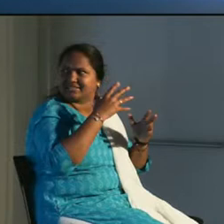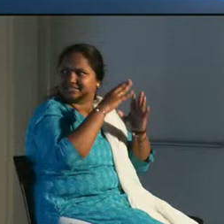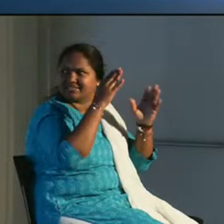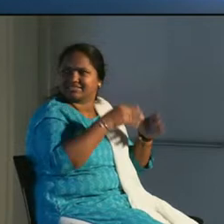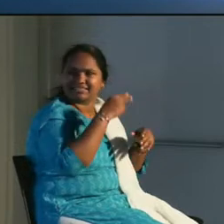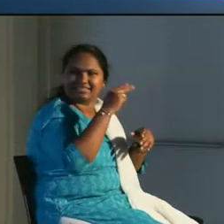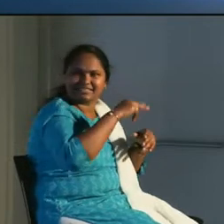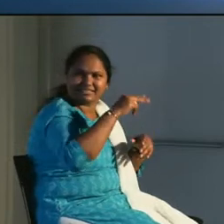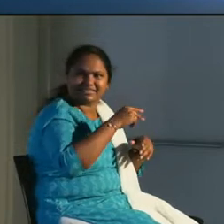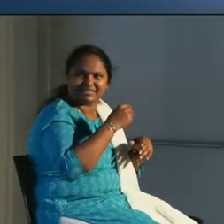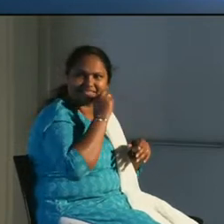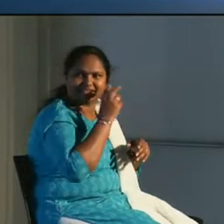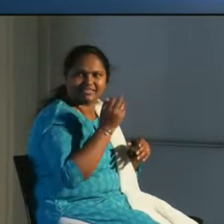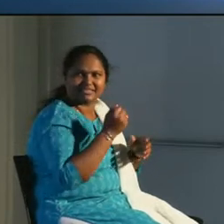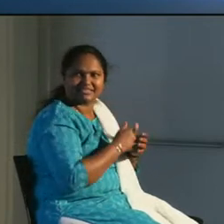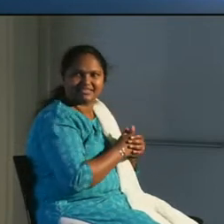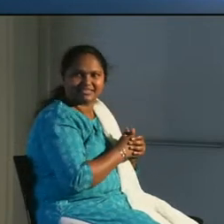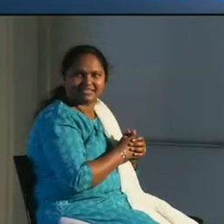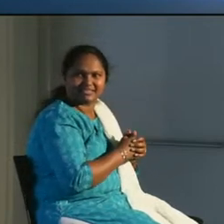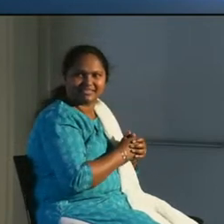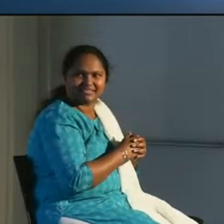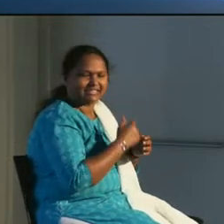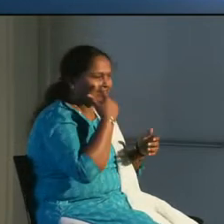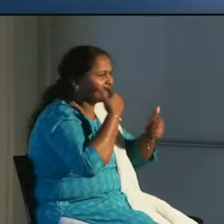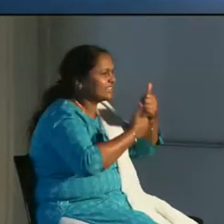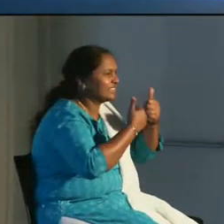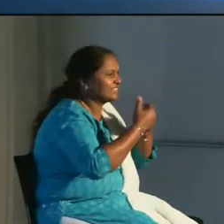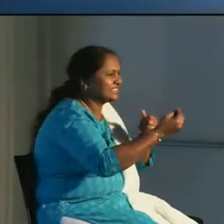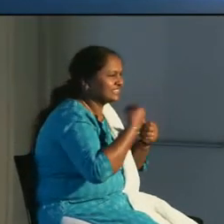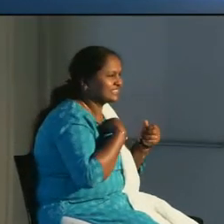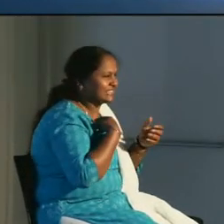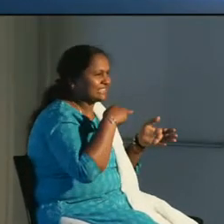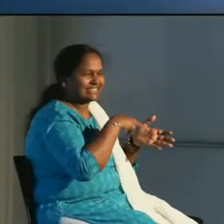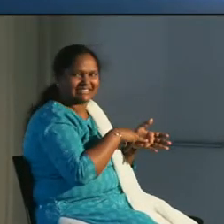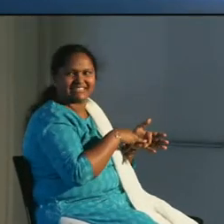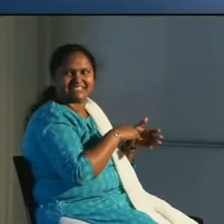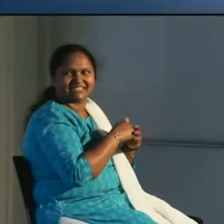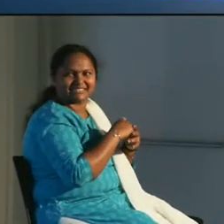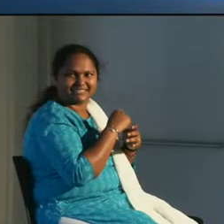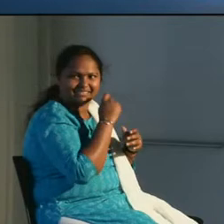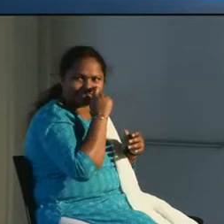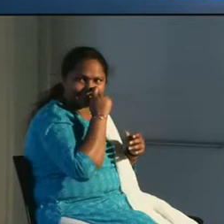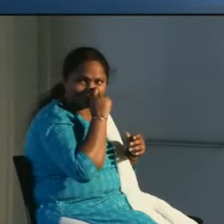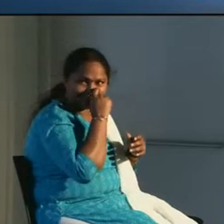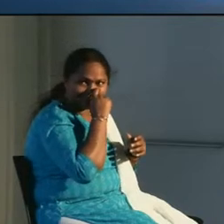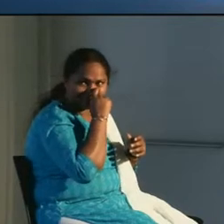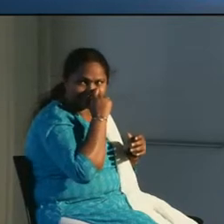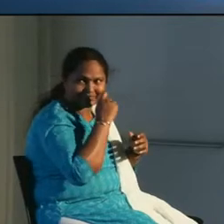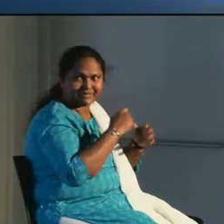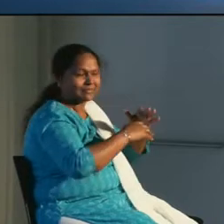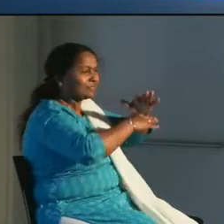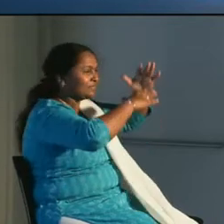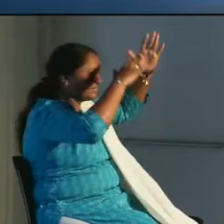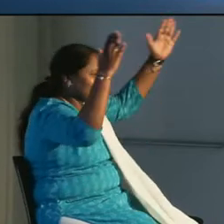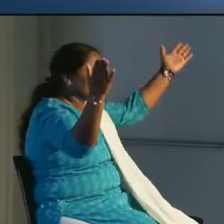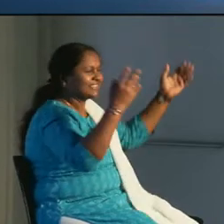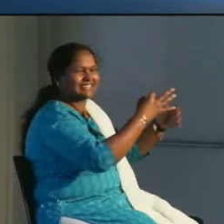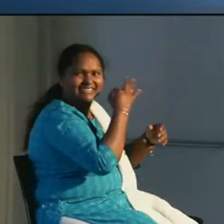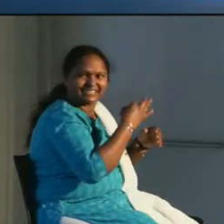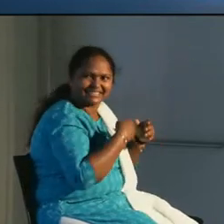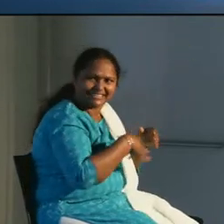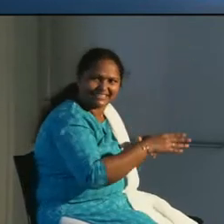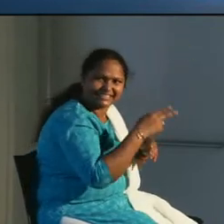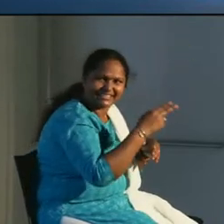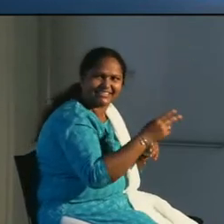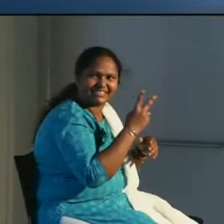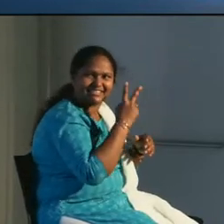shop. It was like a test for me. I was standing there. I've painted big walls, but right to paint in